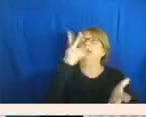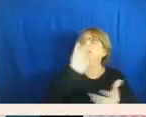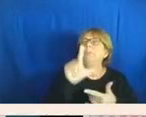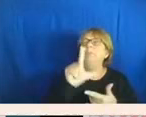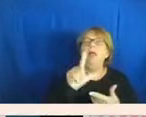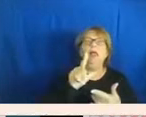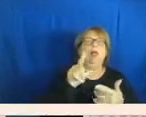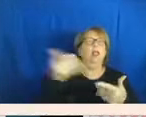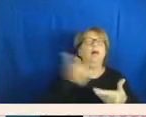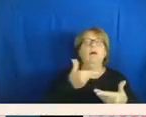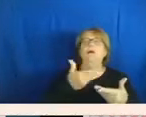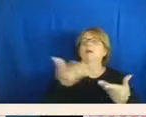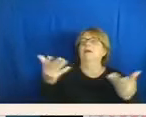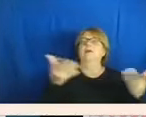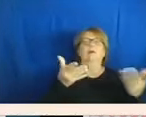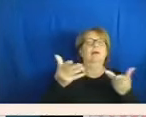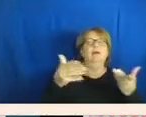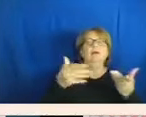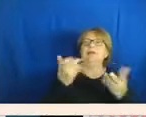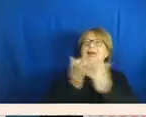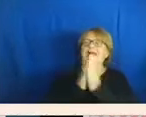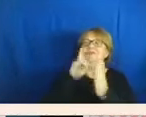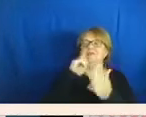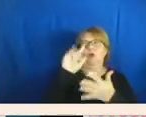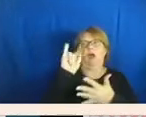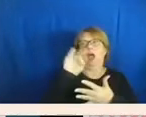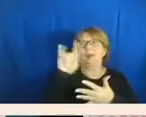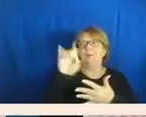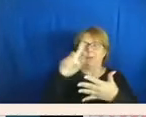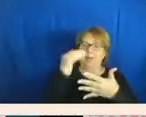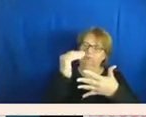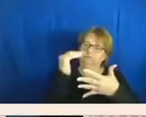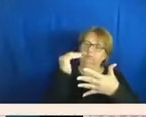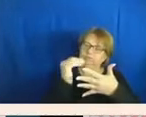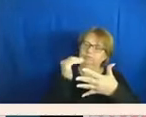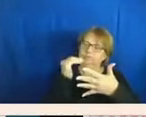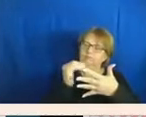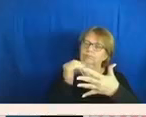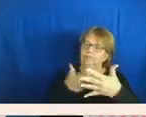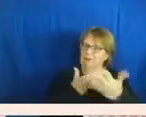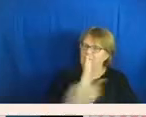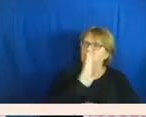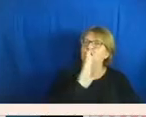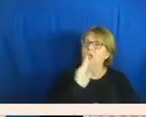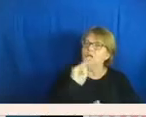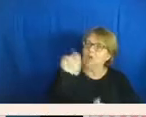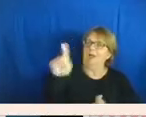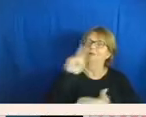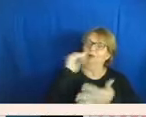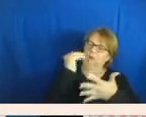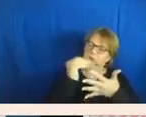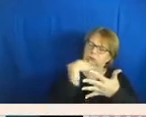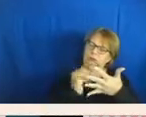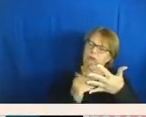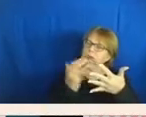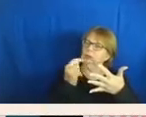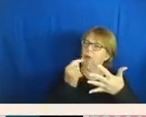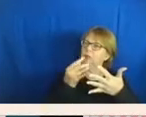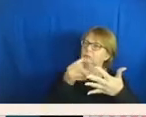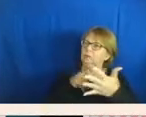you always want to ask for an itemized bill too. You have that right to get an itemized bill and have them put everything on one bill, because that can